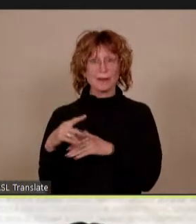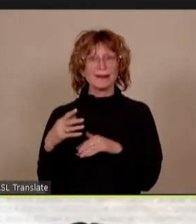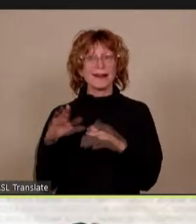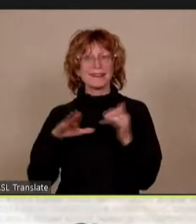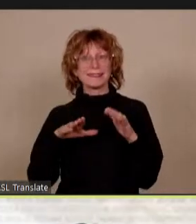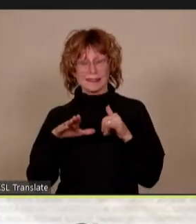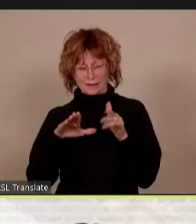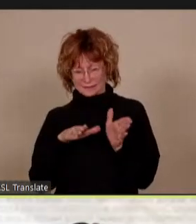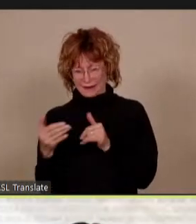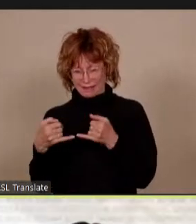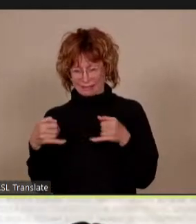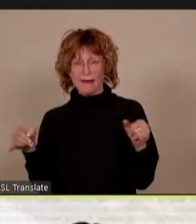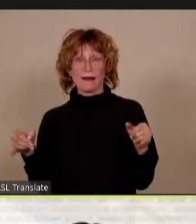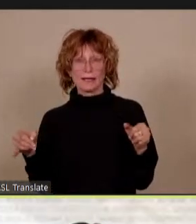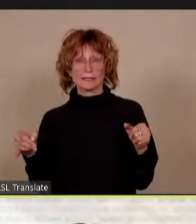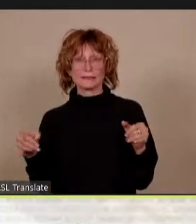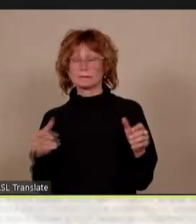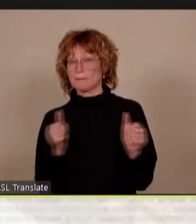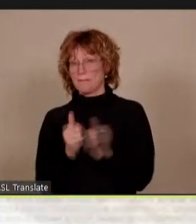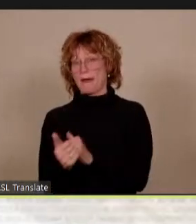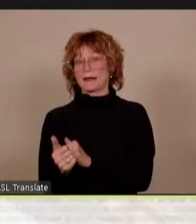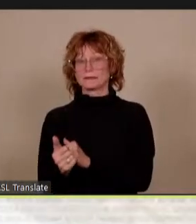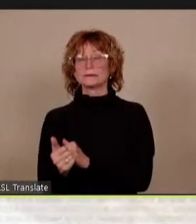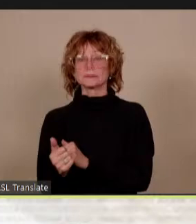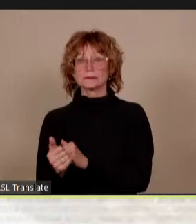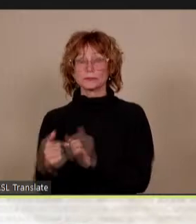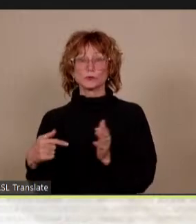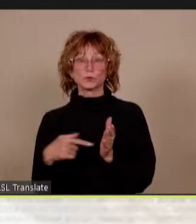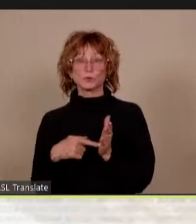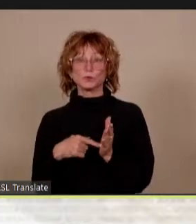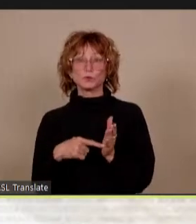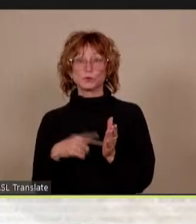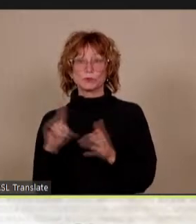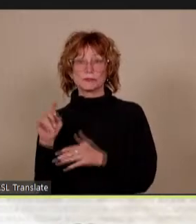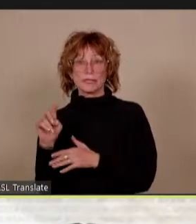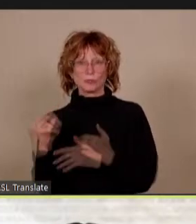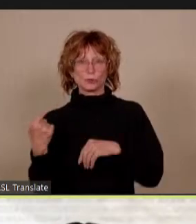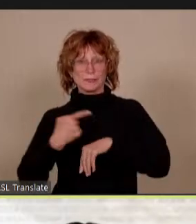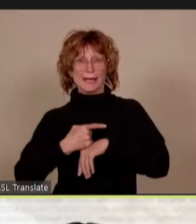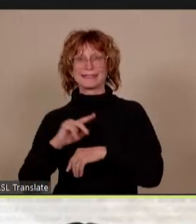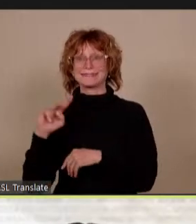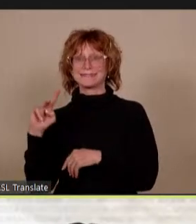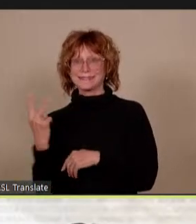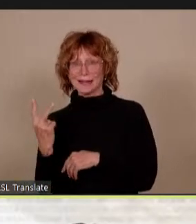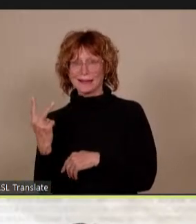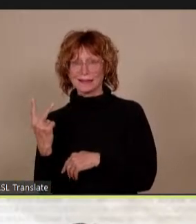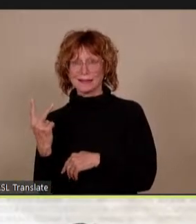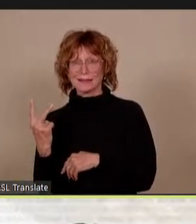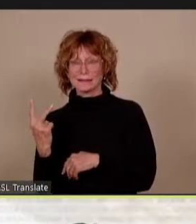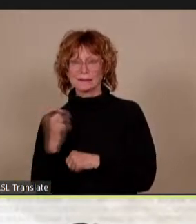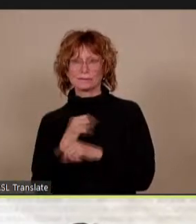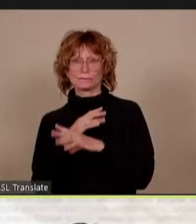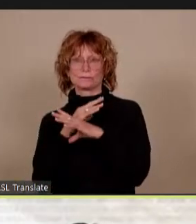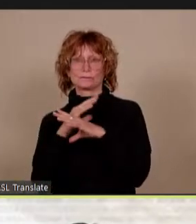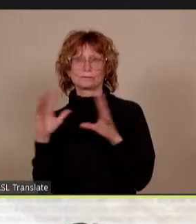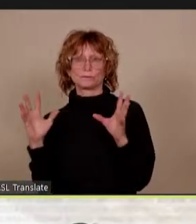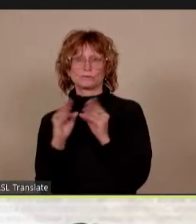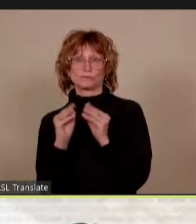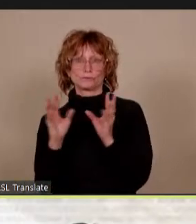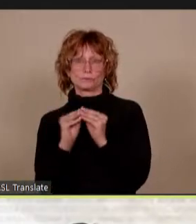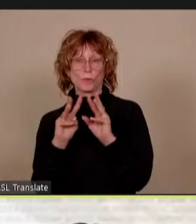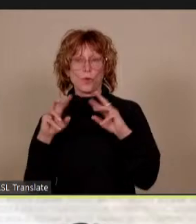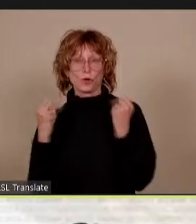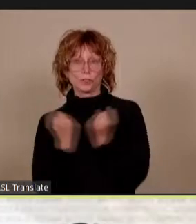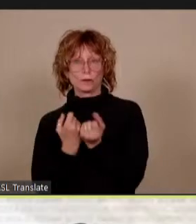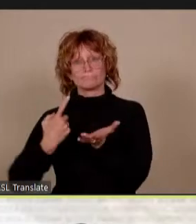have already passed. Today we're having our second virtual outreach workshop to go